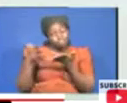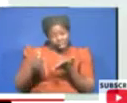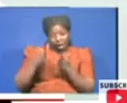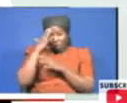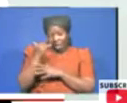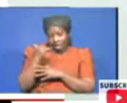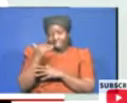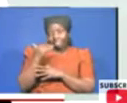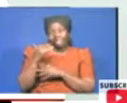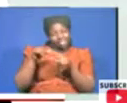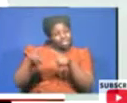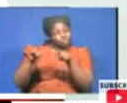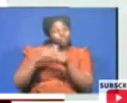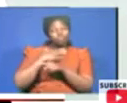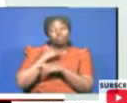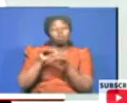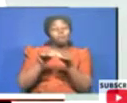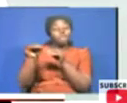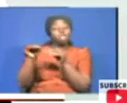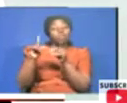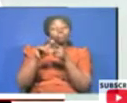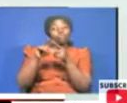Because they want to move